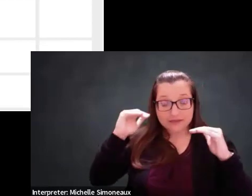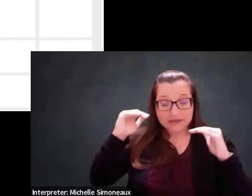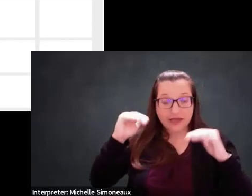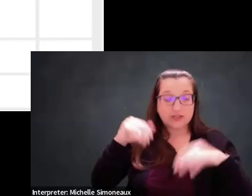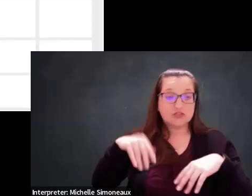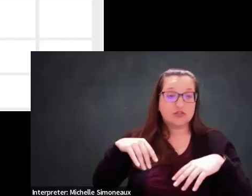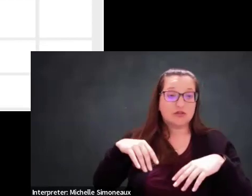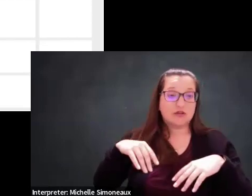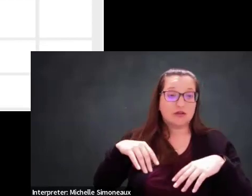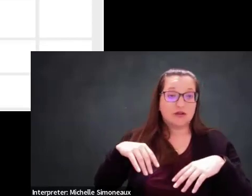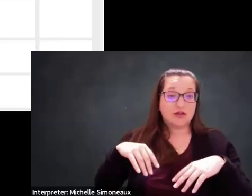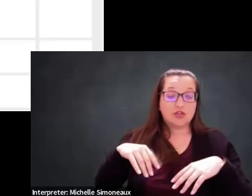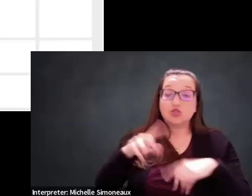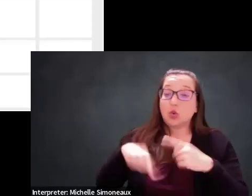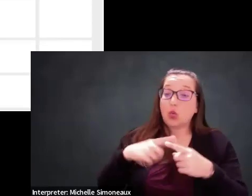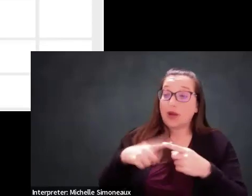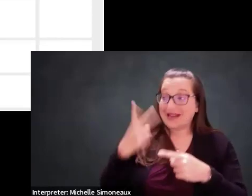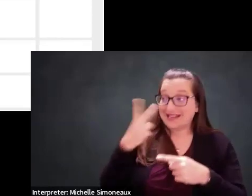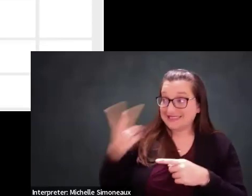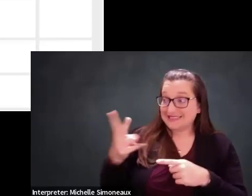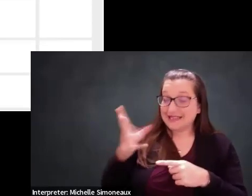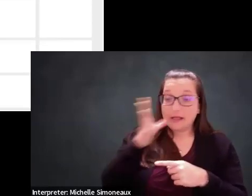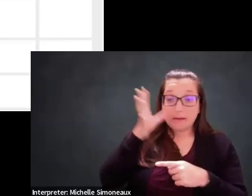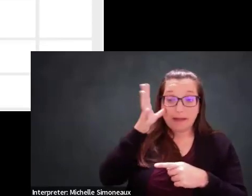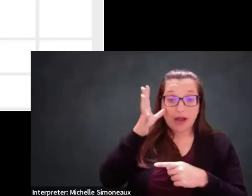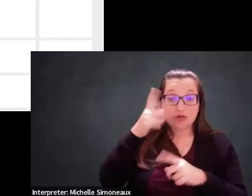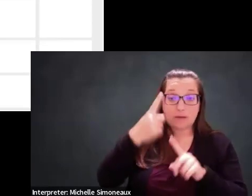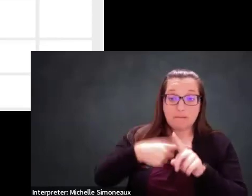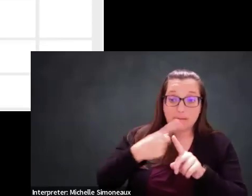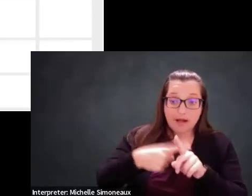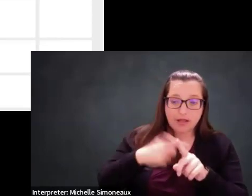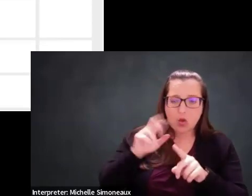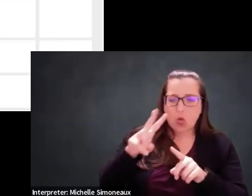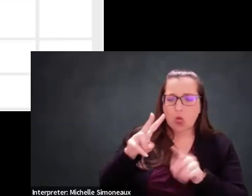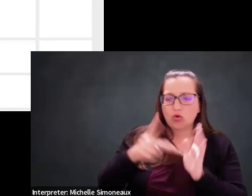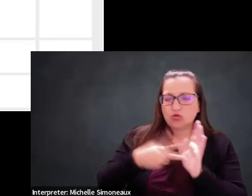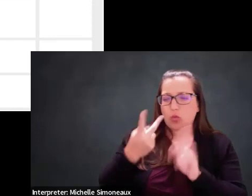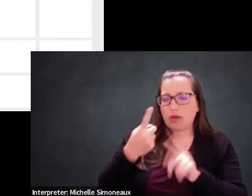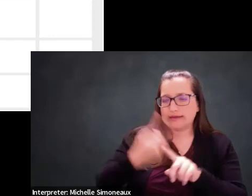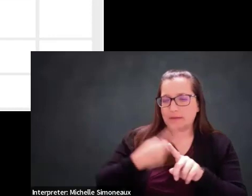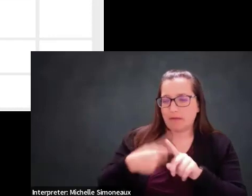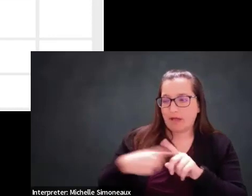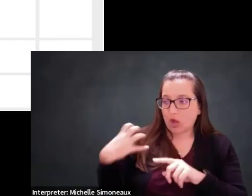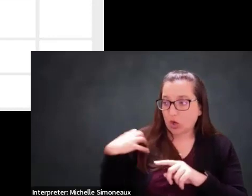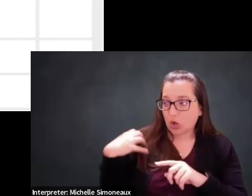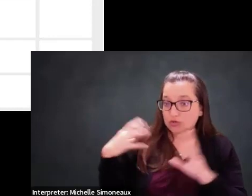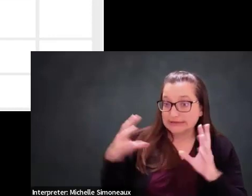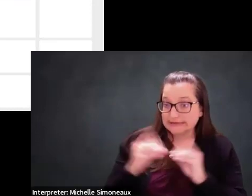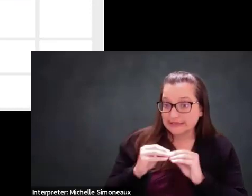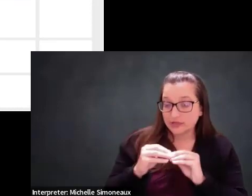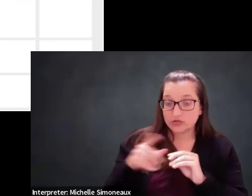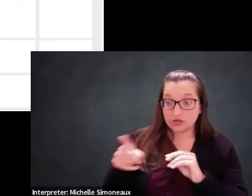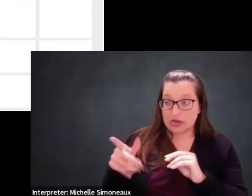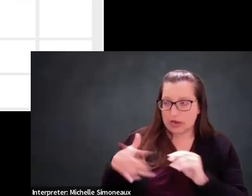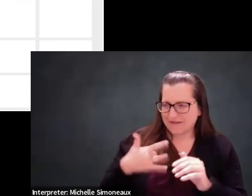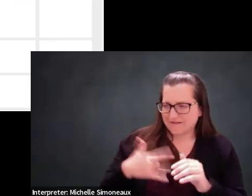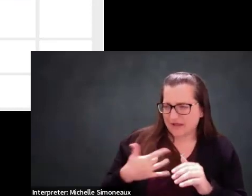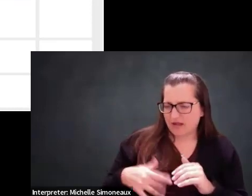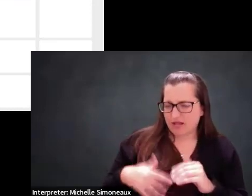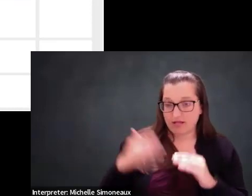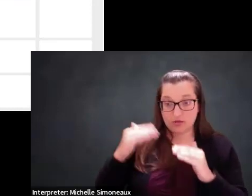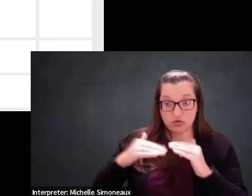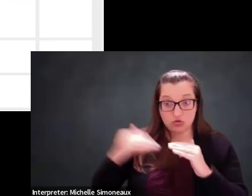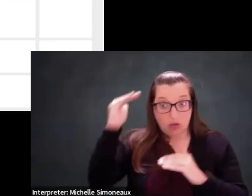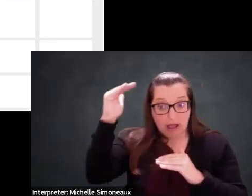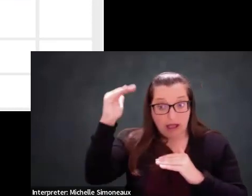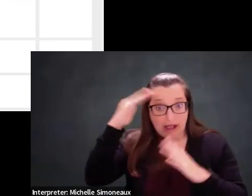parents during their monthly or bi-monthly coaching sessions, we go through this worksheet together. It's like, how do you feel? the expectations too high? How can we change